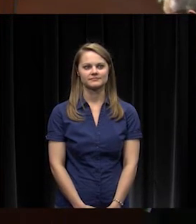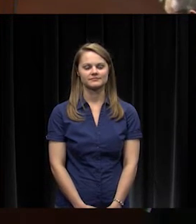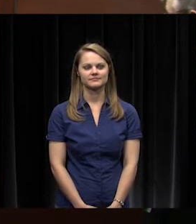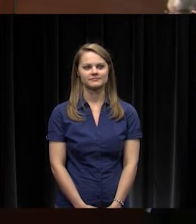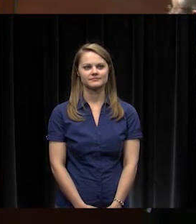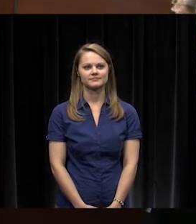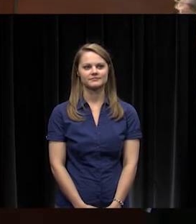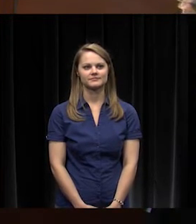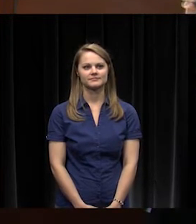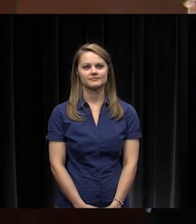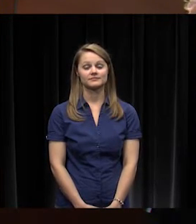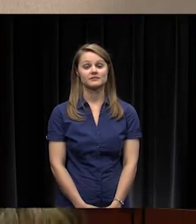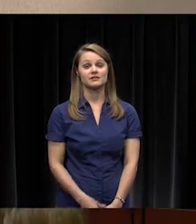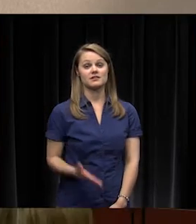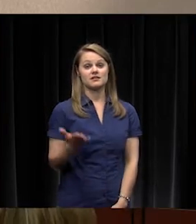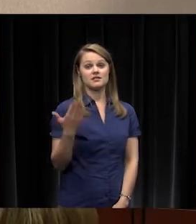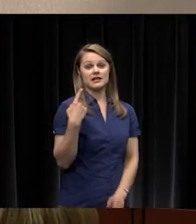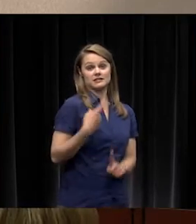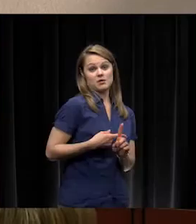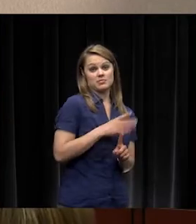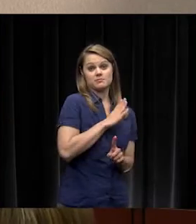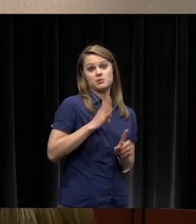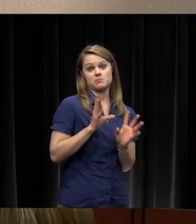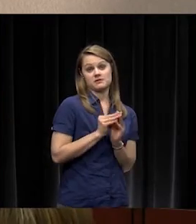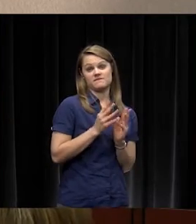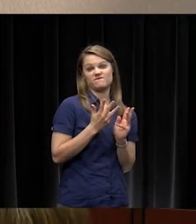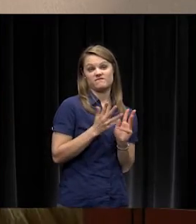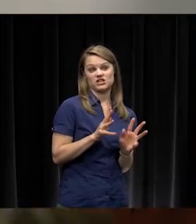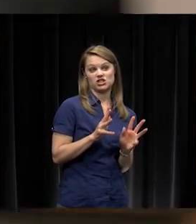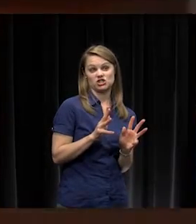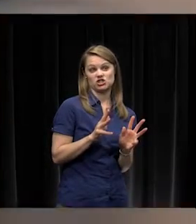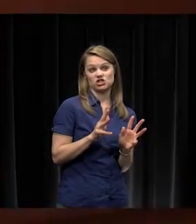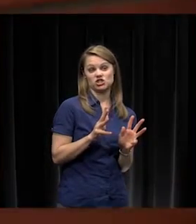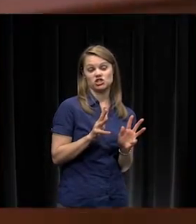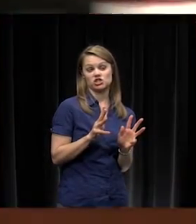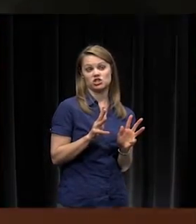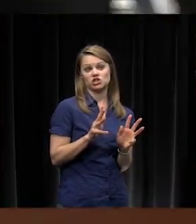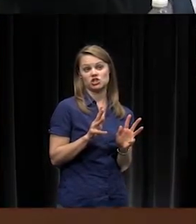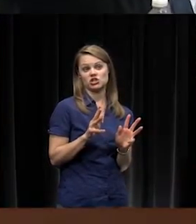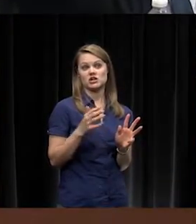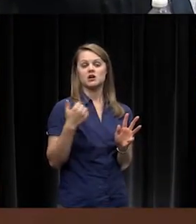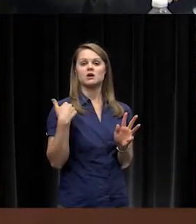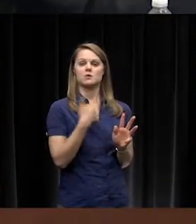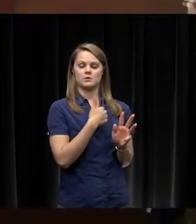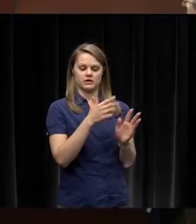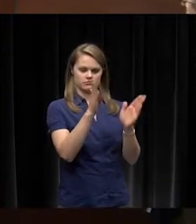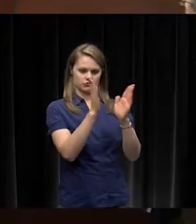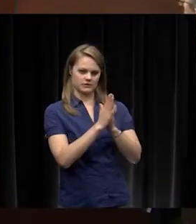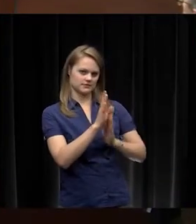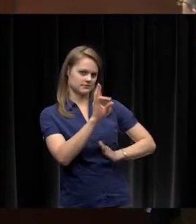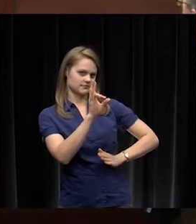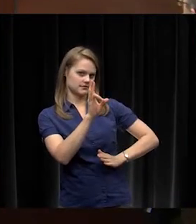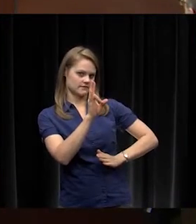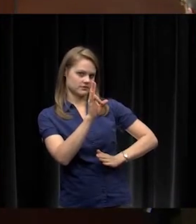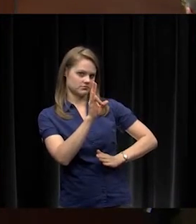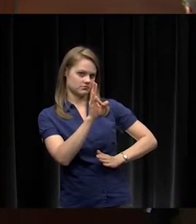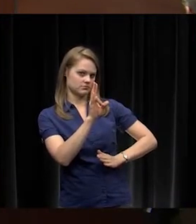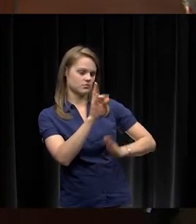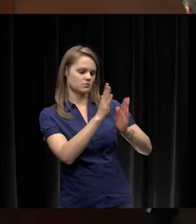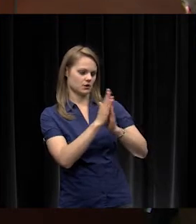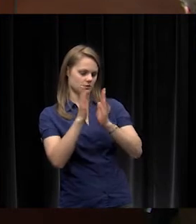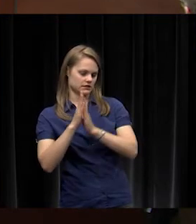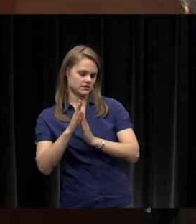Following the board meeting last month, we sent out seven requests for proposal. Out of the seven, five